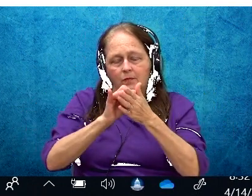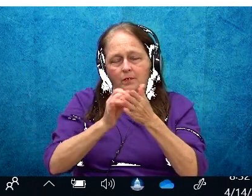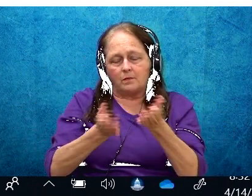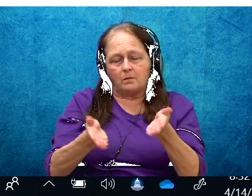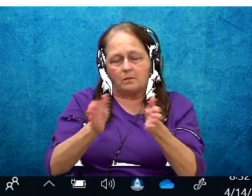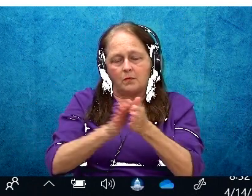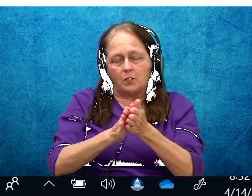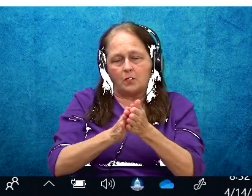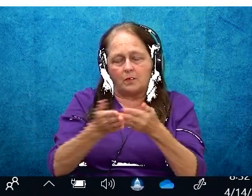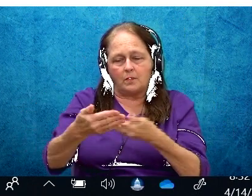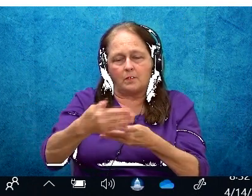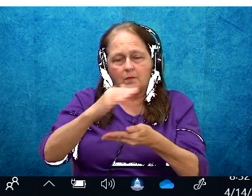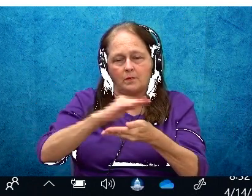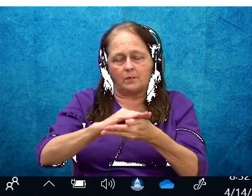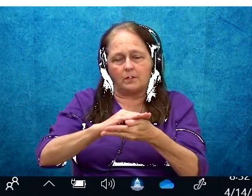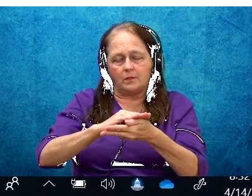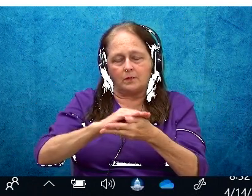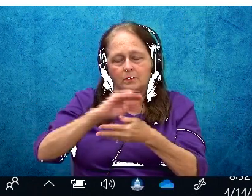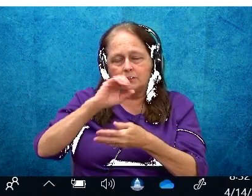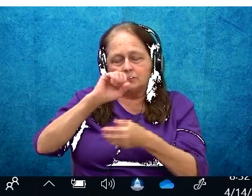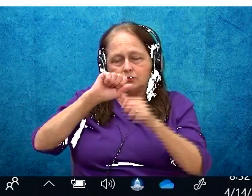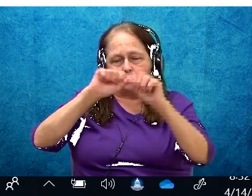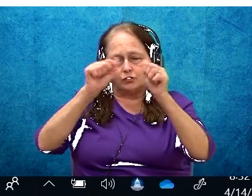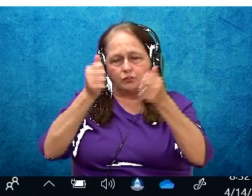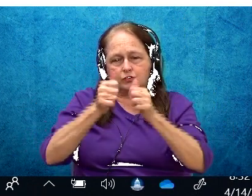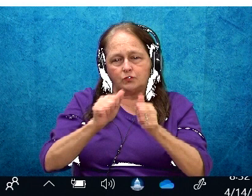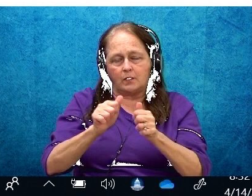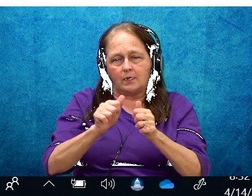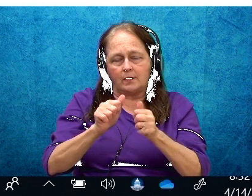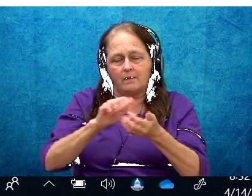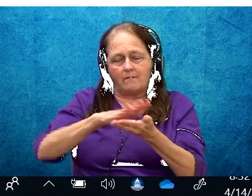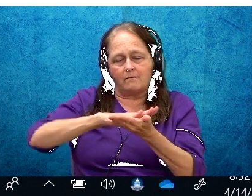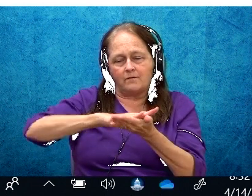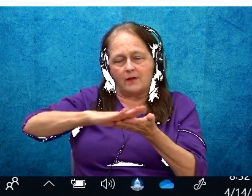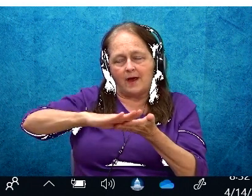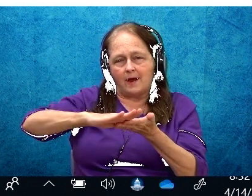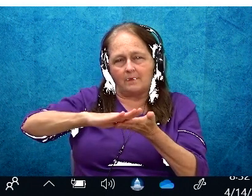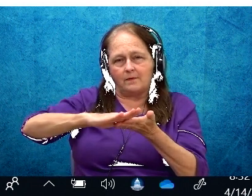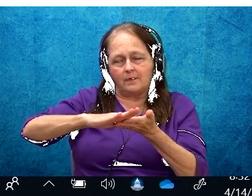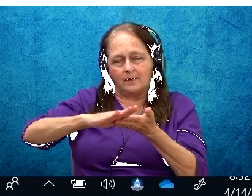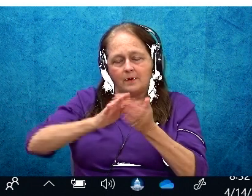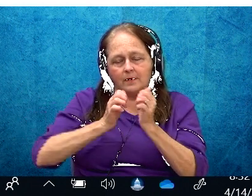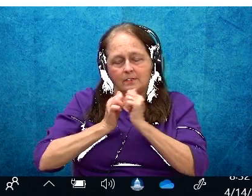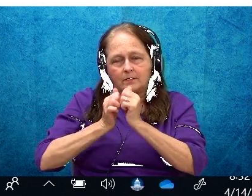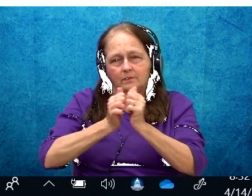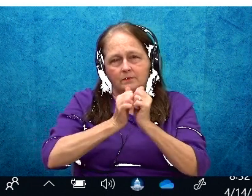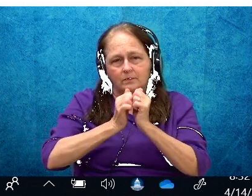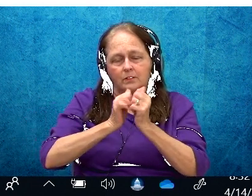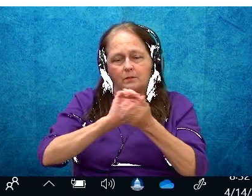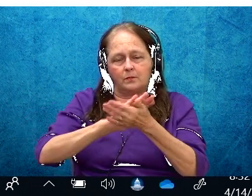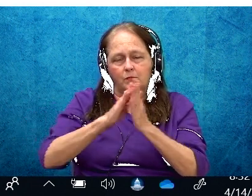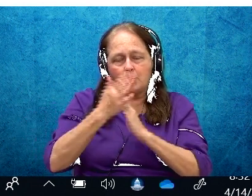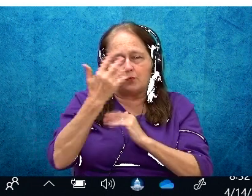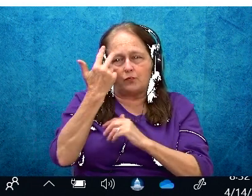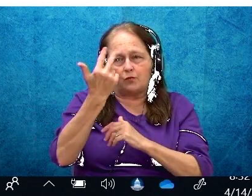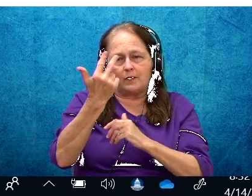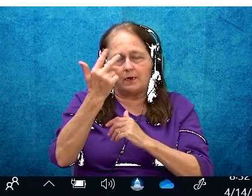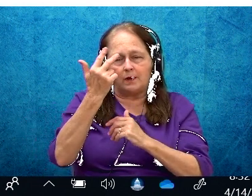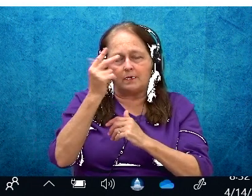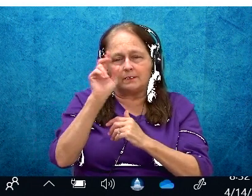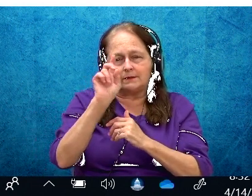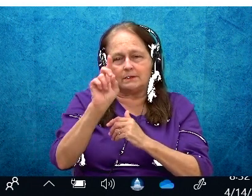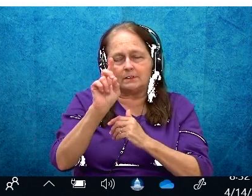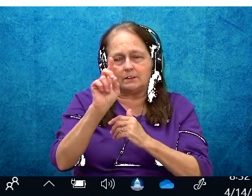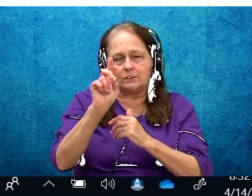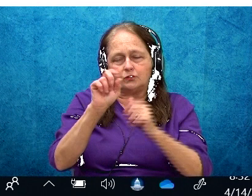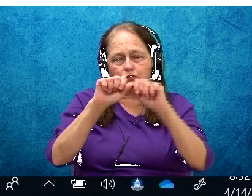a model of a solid shape. It is flat, but when you put it together, it becomes a 3D shape. It's kind